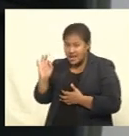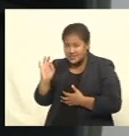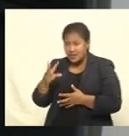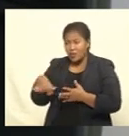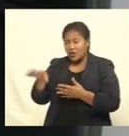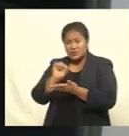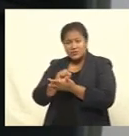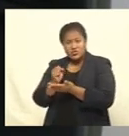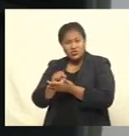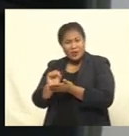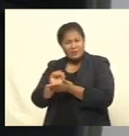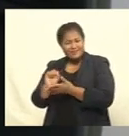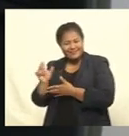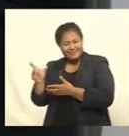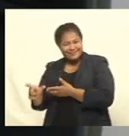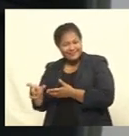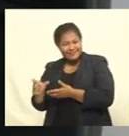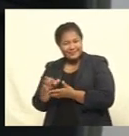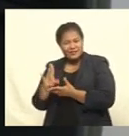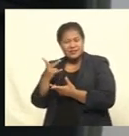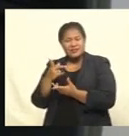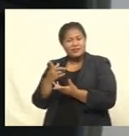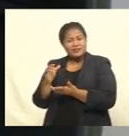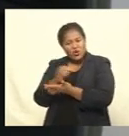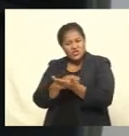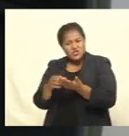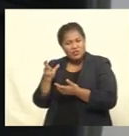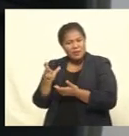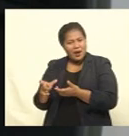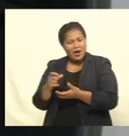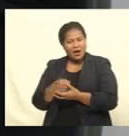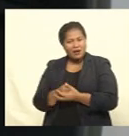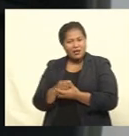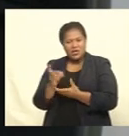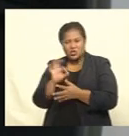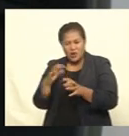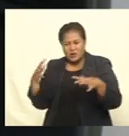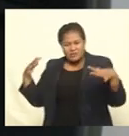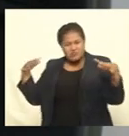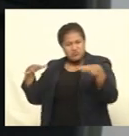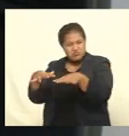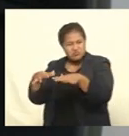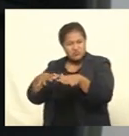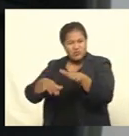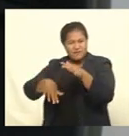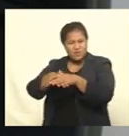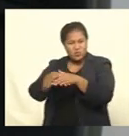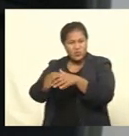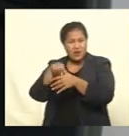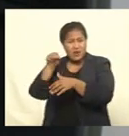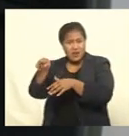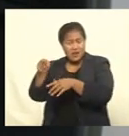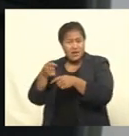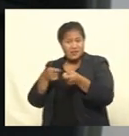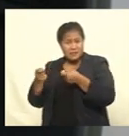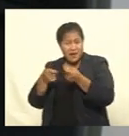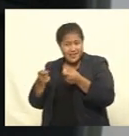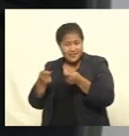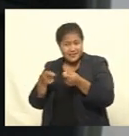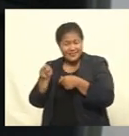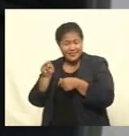shoppers, consumers, that they should not be overcrowding at the market, in the main